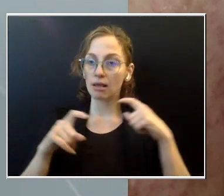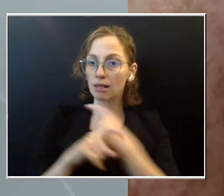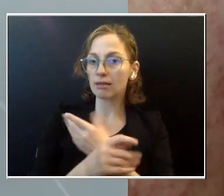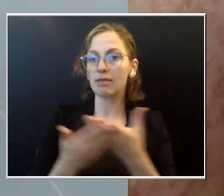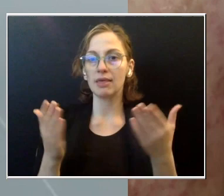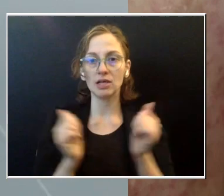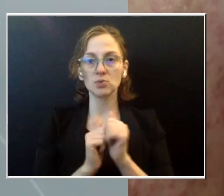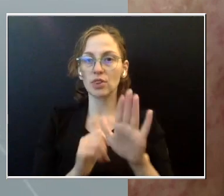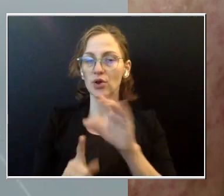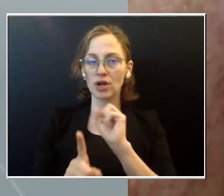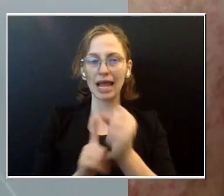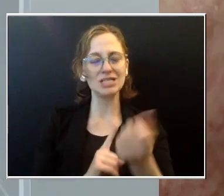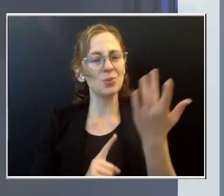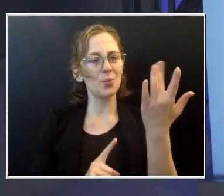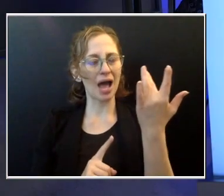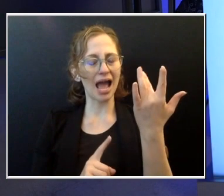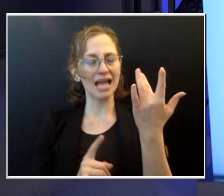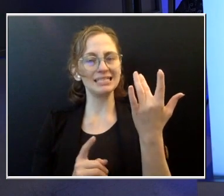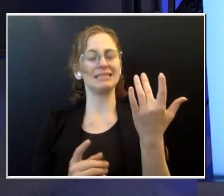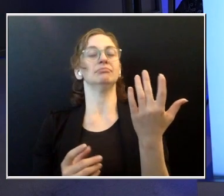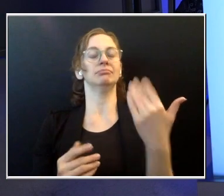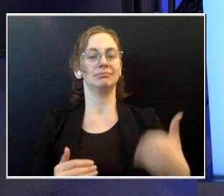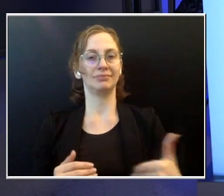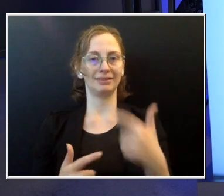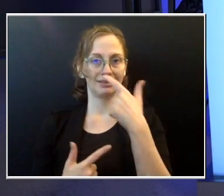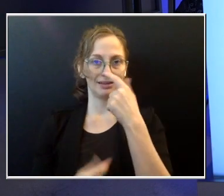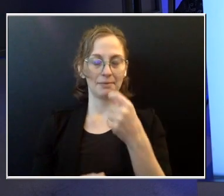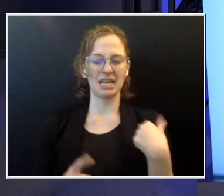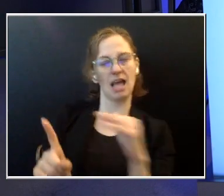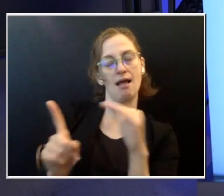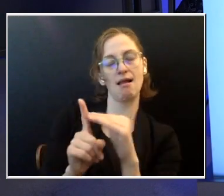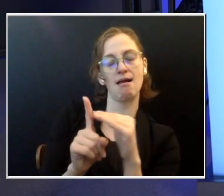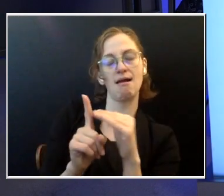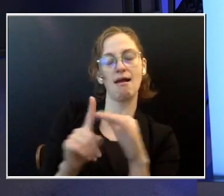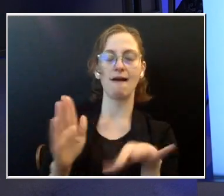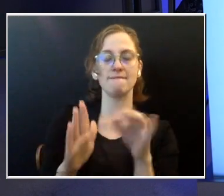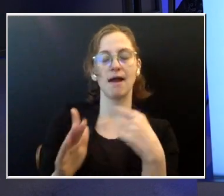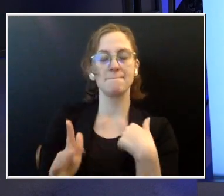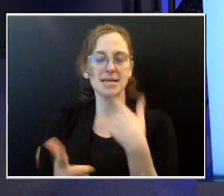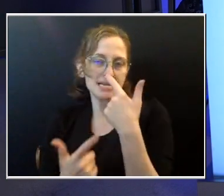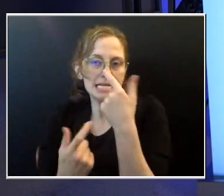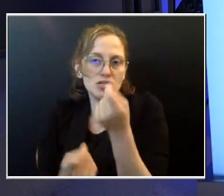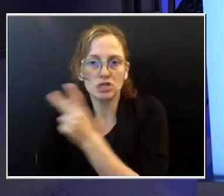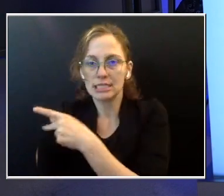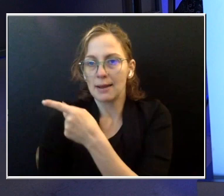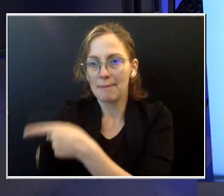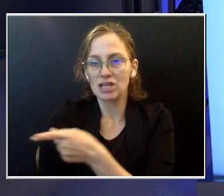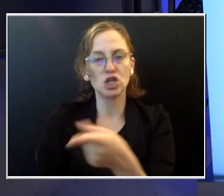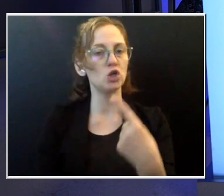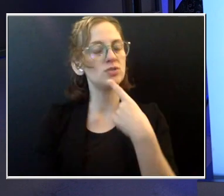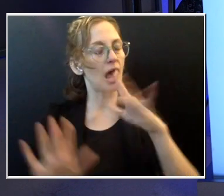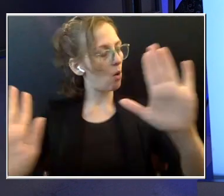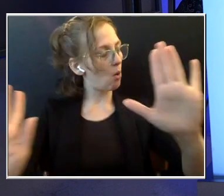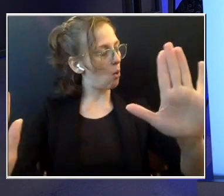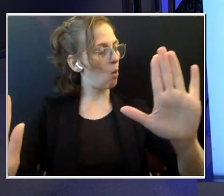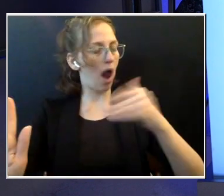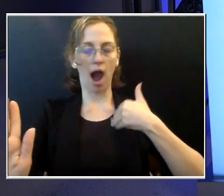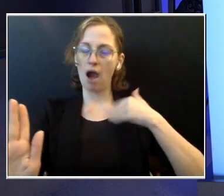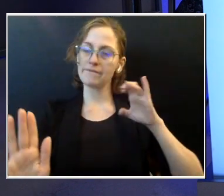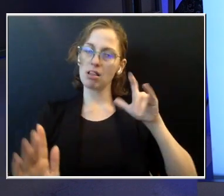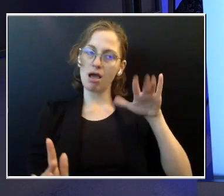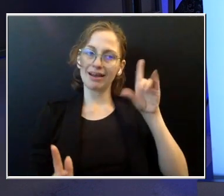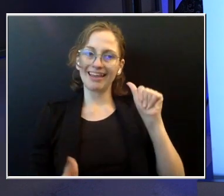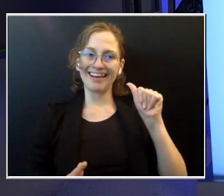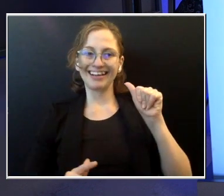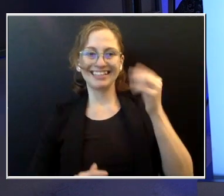about that, because when I reached out to you and said, find me a really great, interesting patient that we can profile, you said, I've got Claudia. And so tell us why she stood out so much and